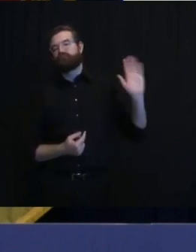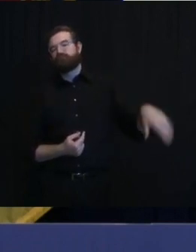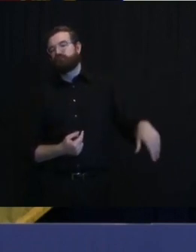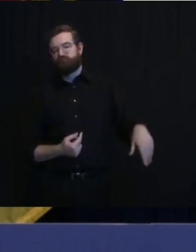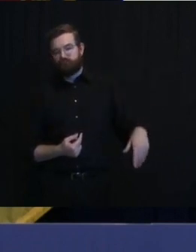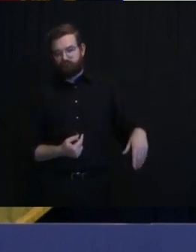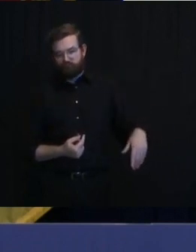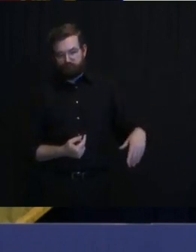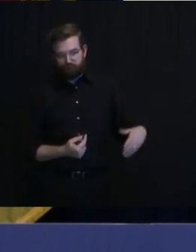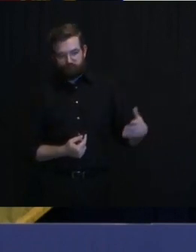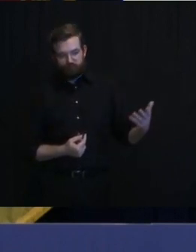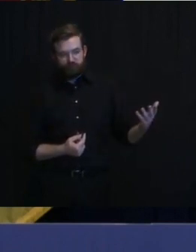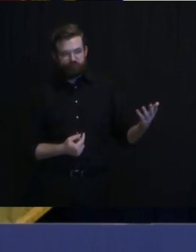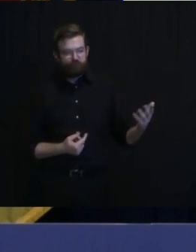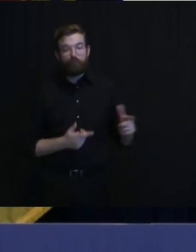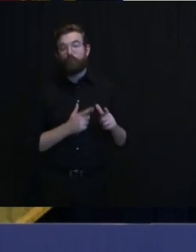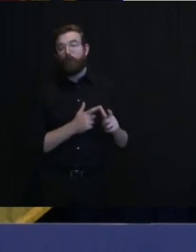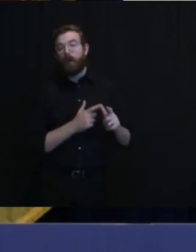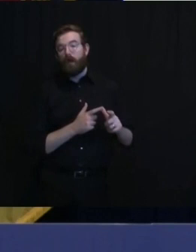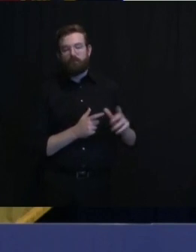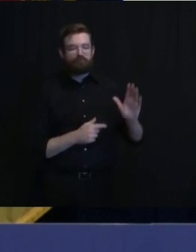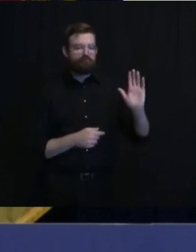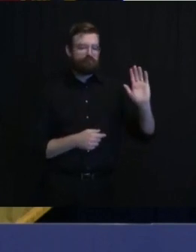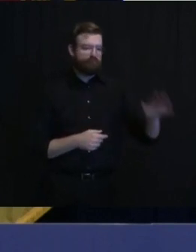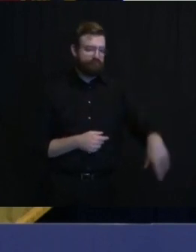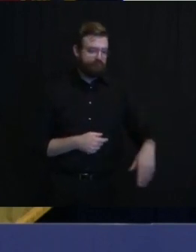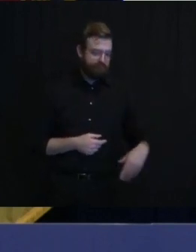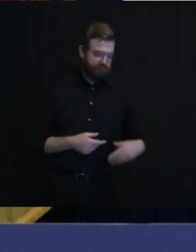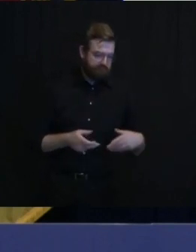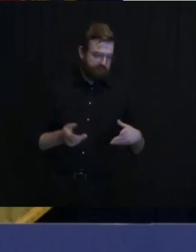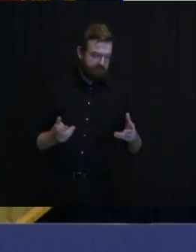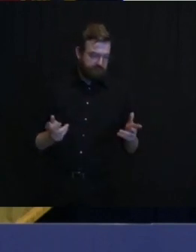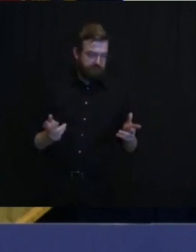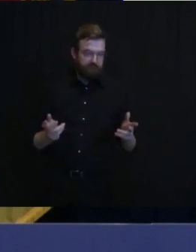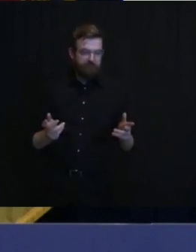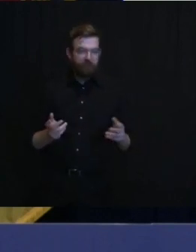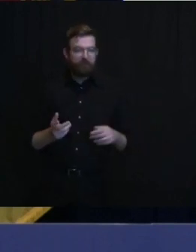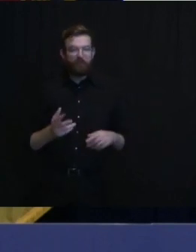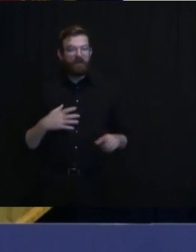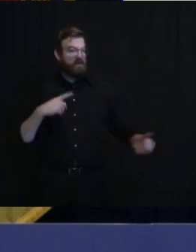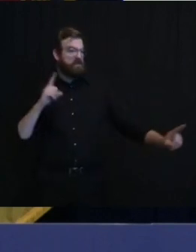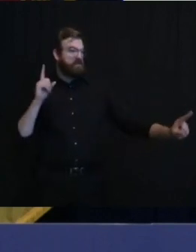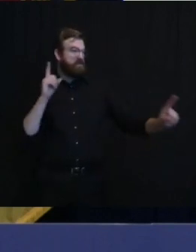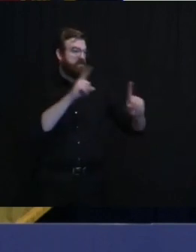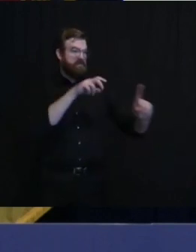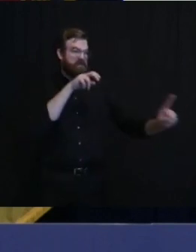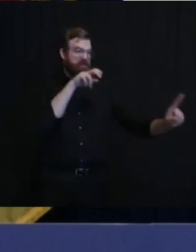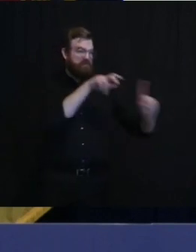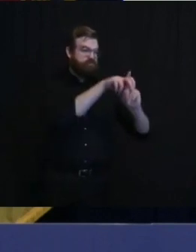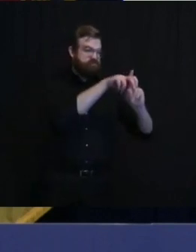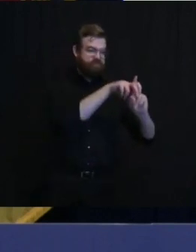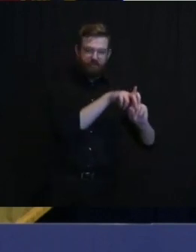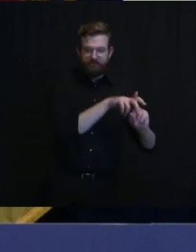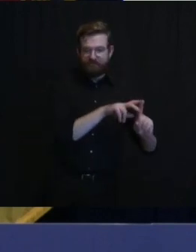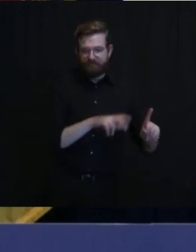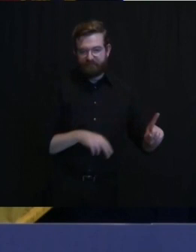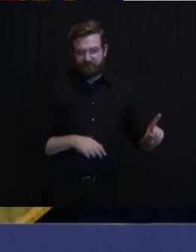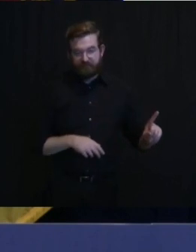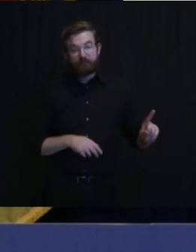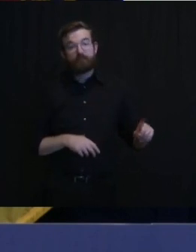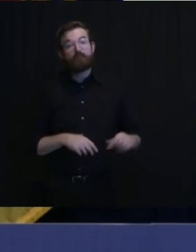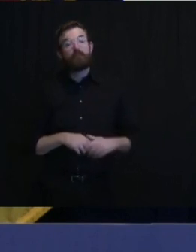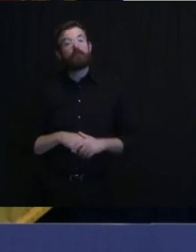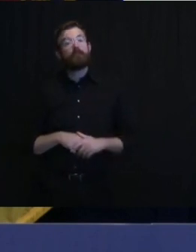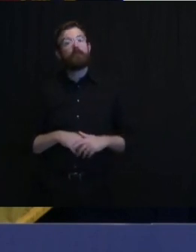We're after intense congregation, people on top of each other, not from the same family, not wearing face coverings, standing in line